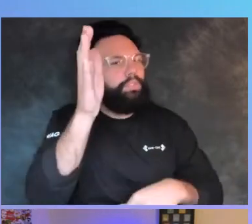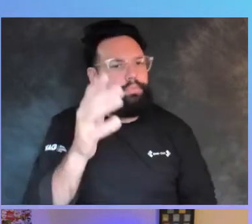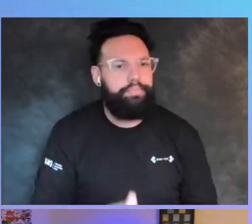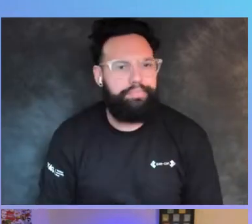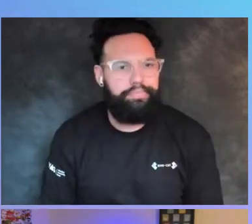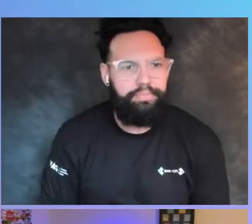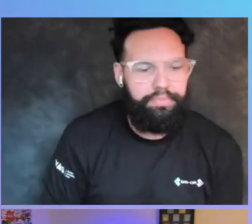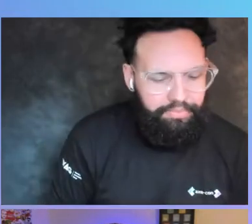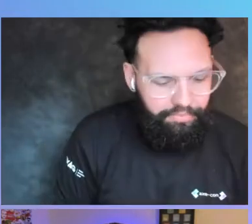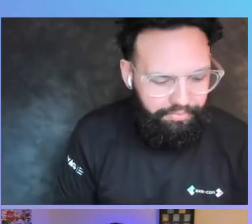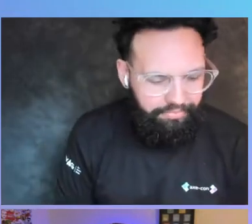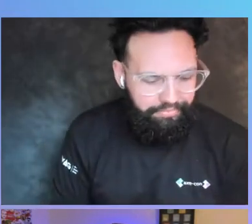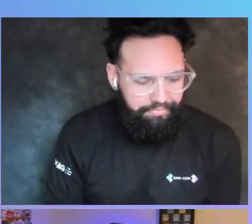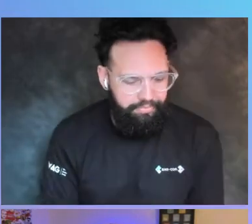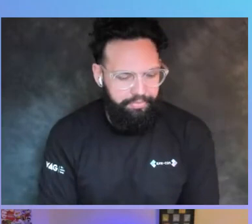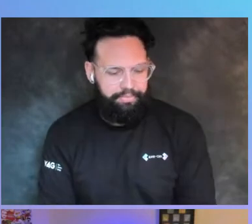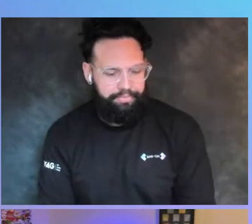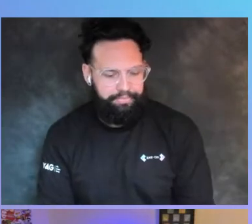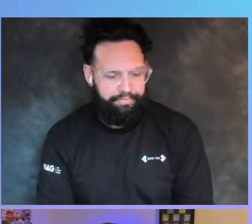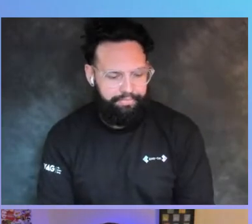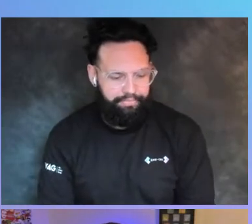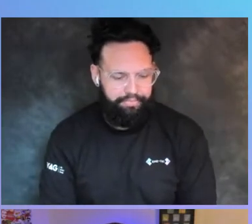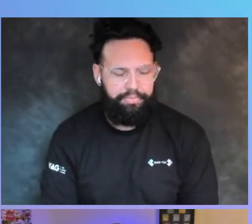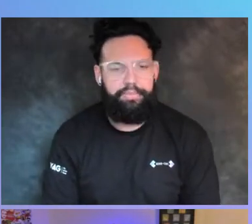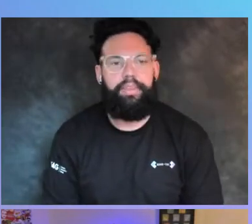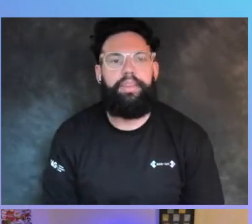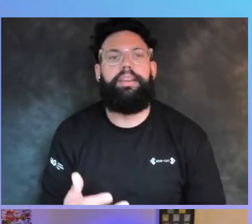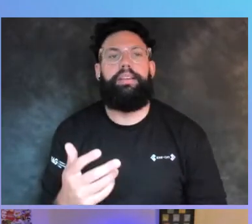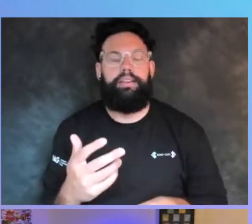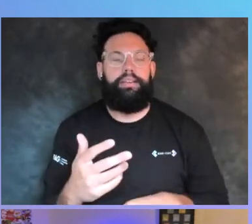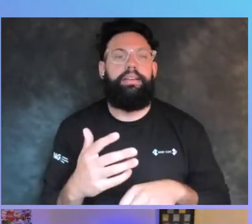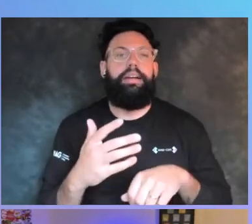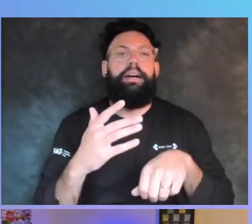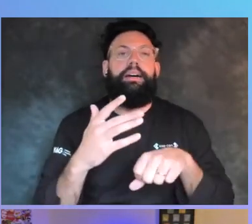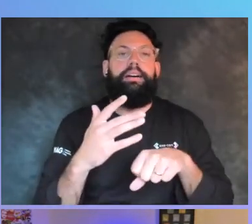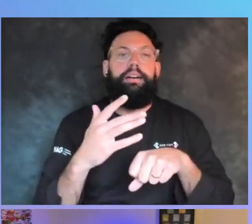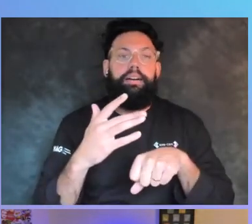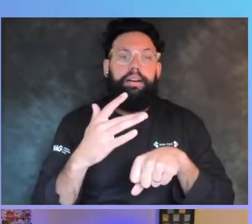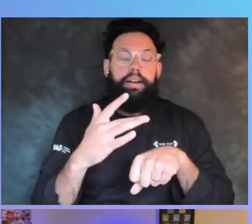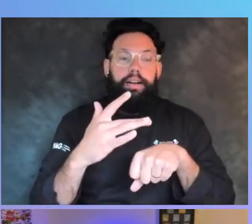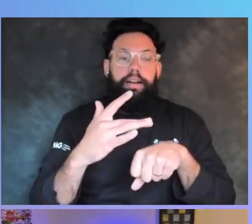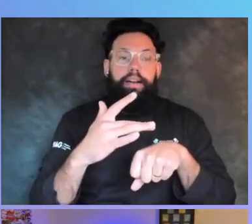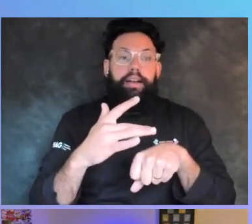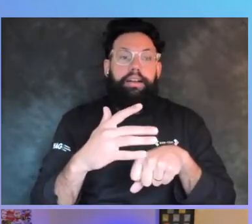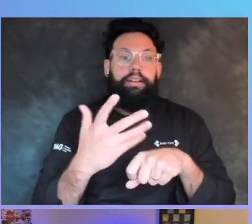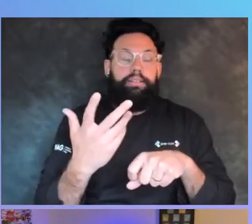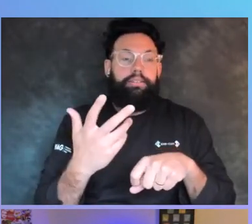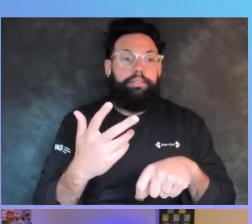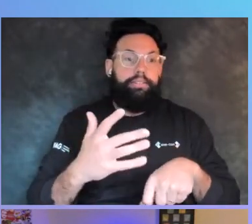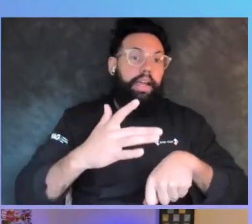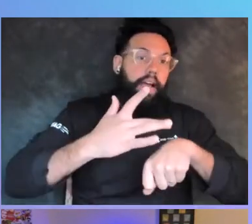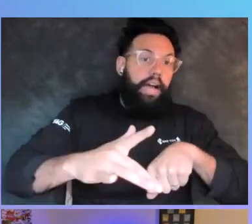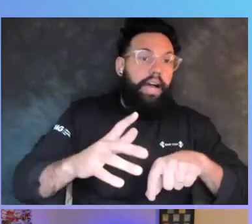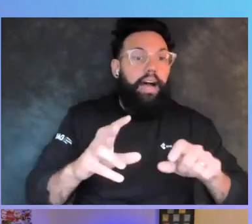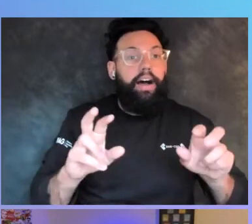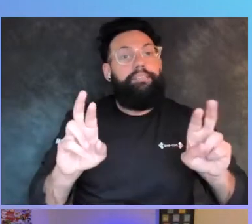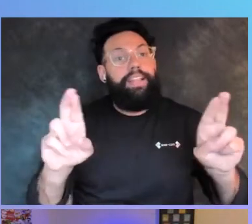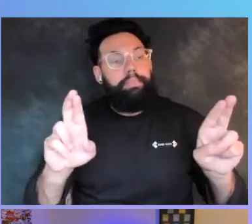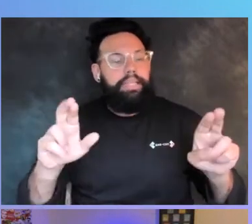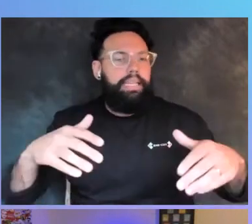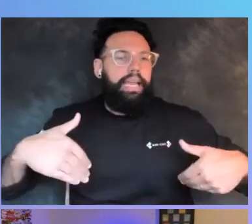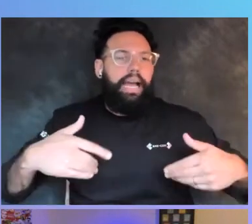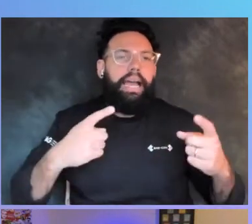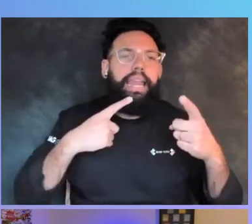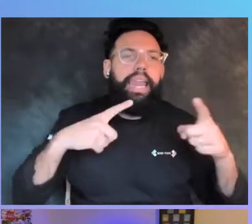The availability for the AI accessibility remediation integration into XDev tools is still to be announced. It's